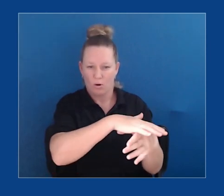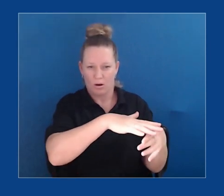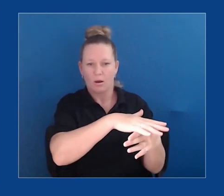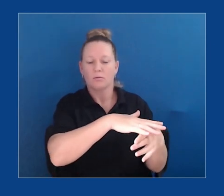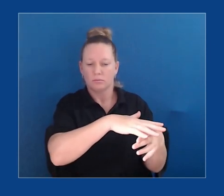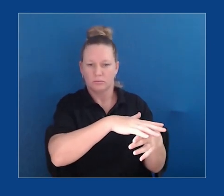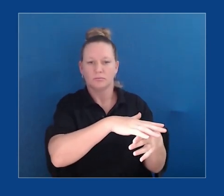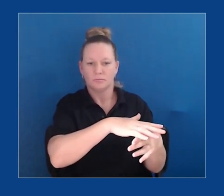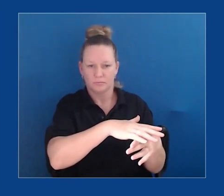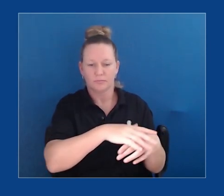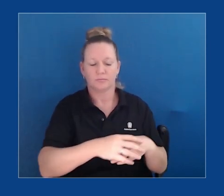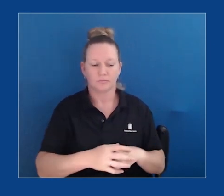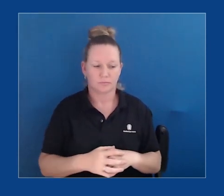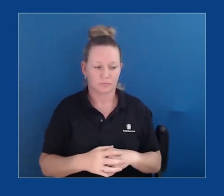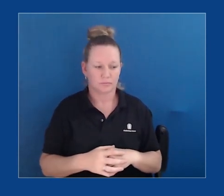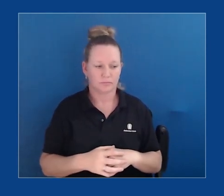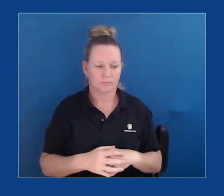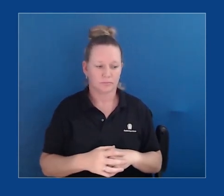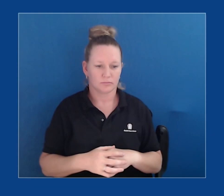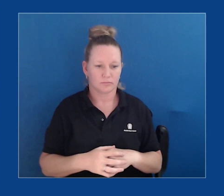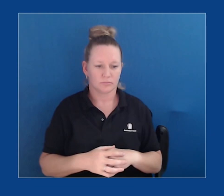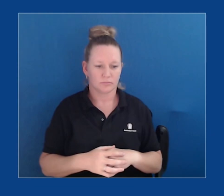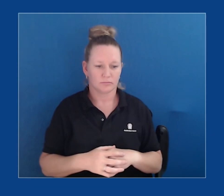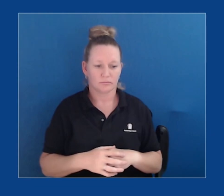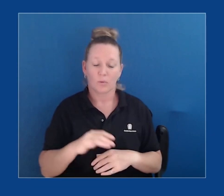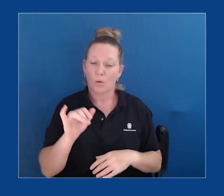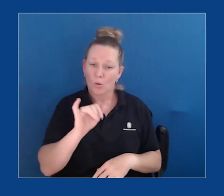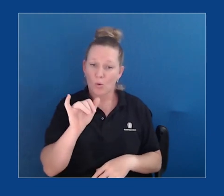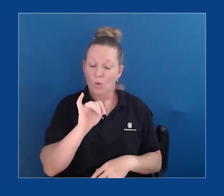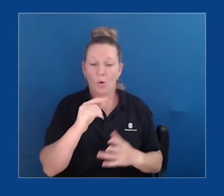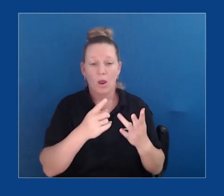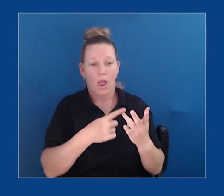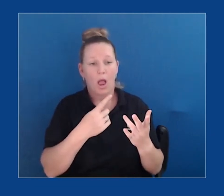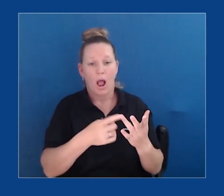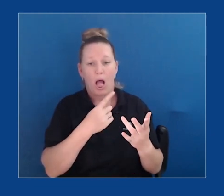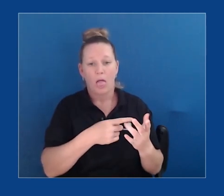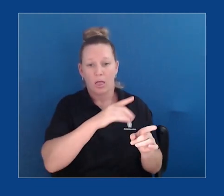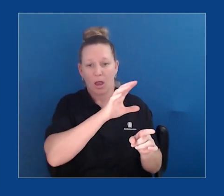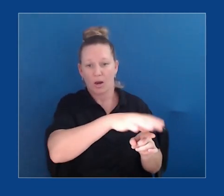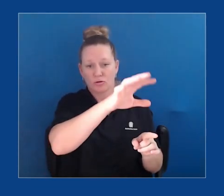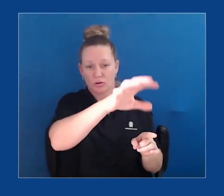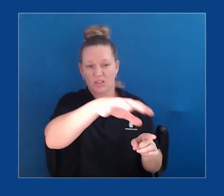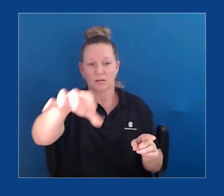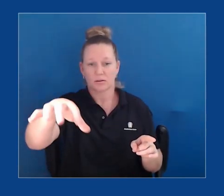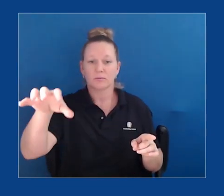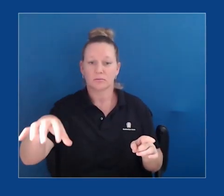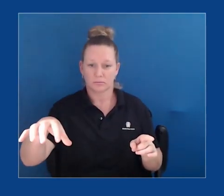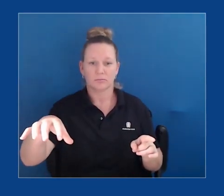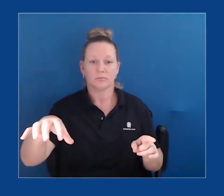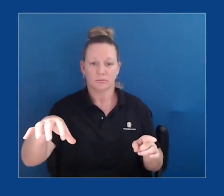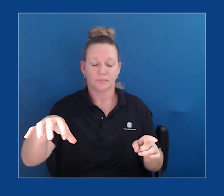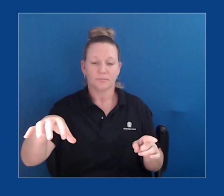on other areas, like as a representative in Mork.